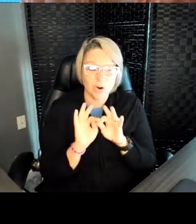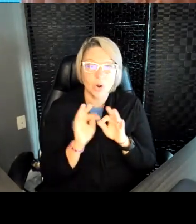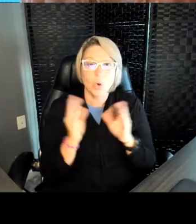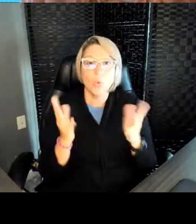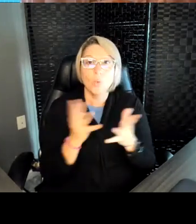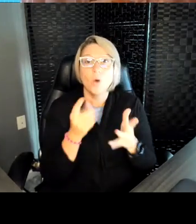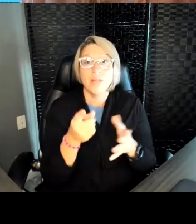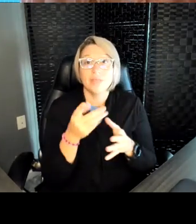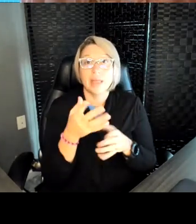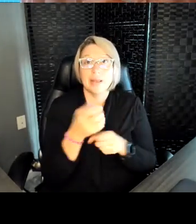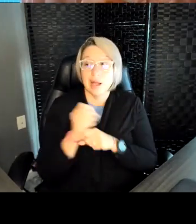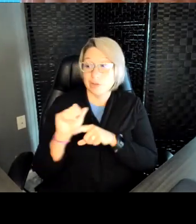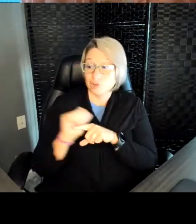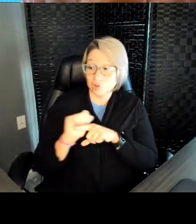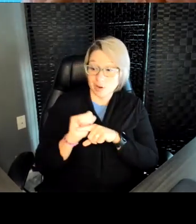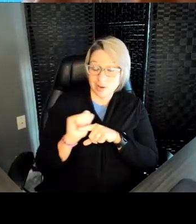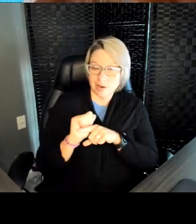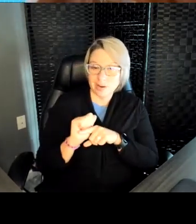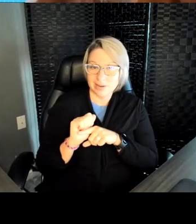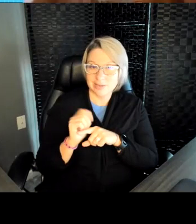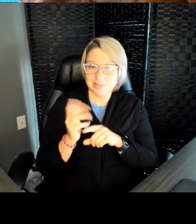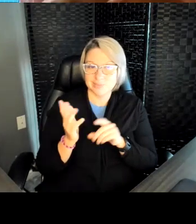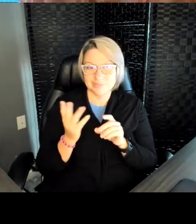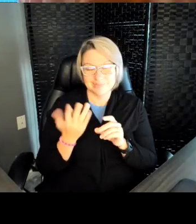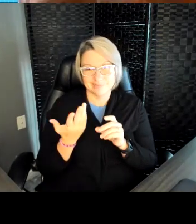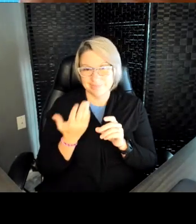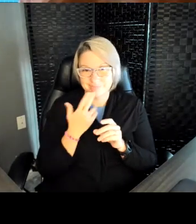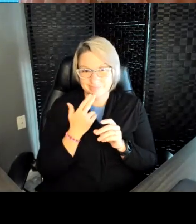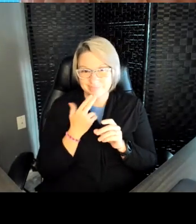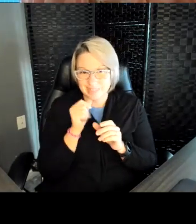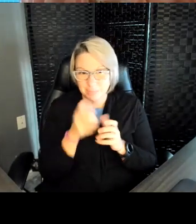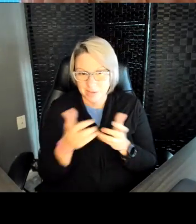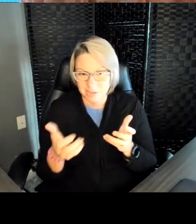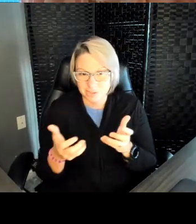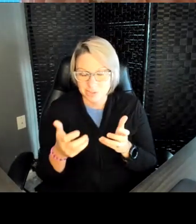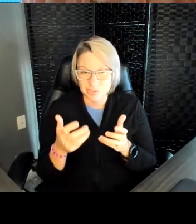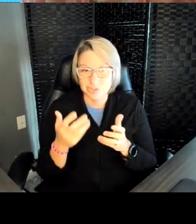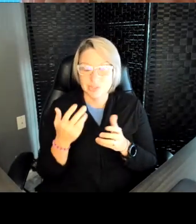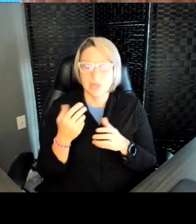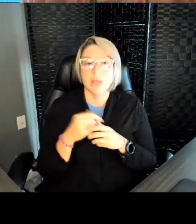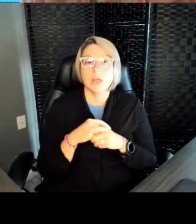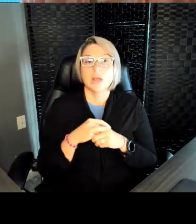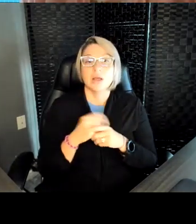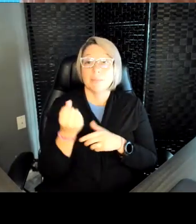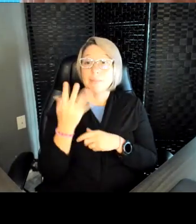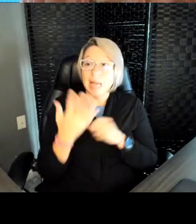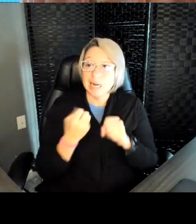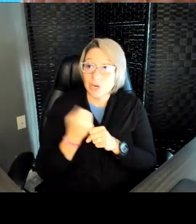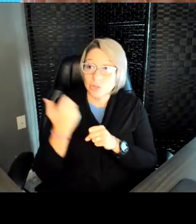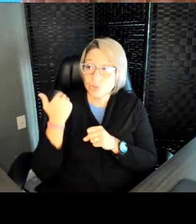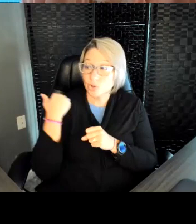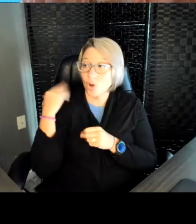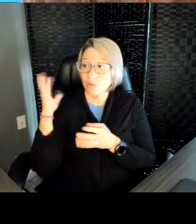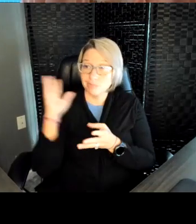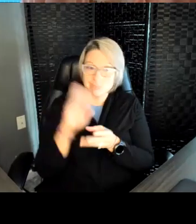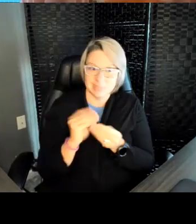in training is pretty nominal. Many years ago, and even currently when I talk to people, I ask them, what kind of